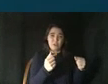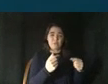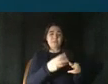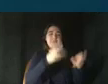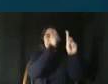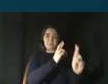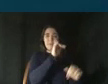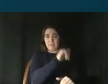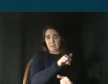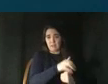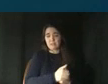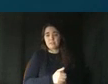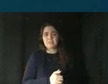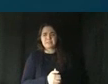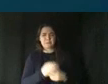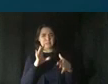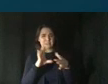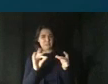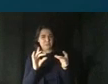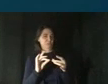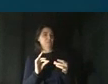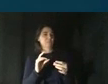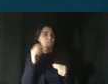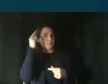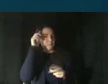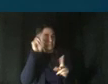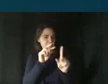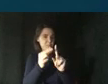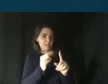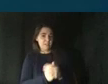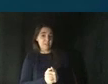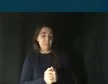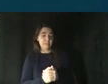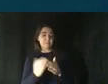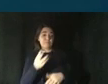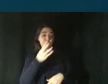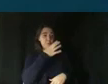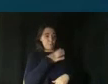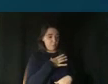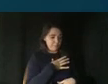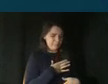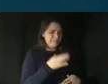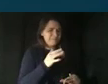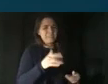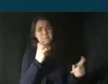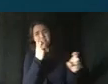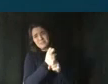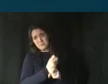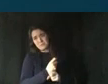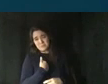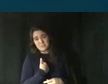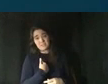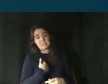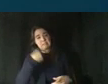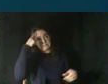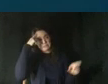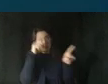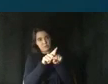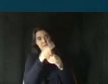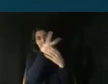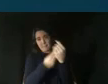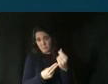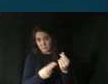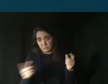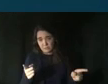interesting commentary. What do you think about that? So this one's been really hard for me because I agree with both in the sense